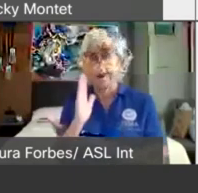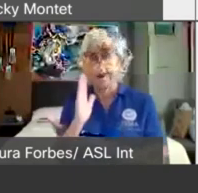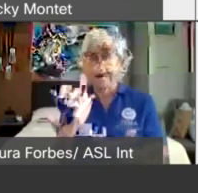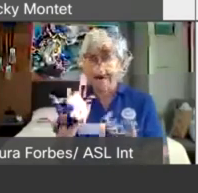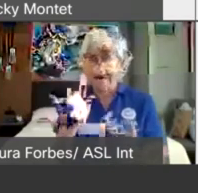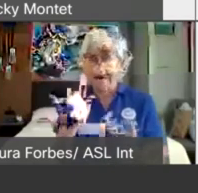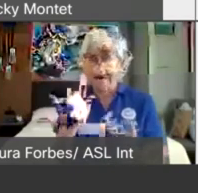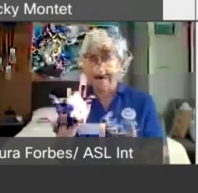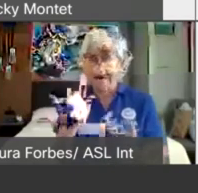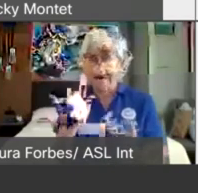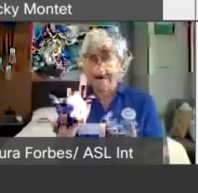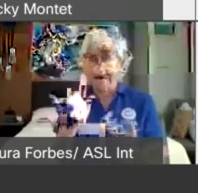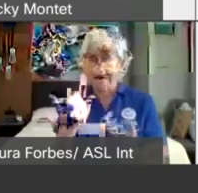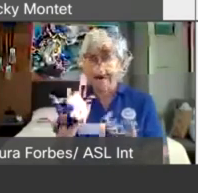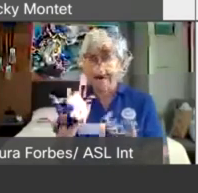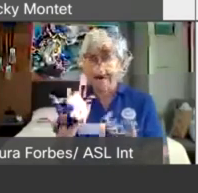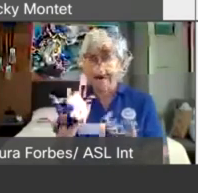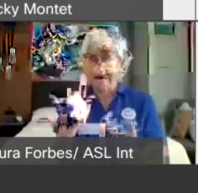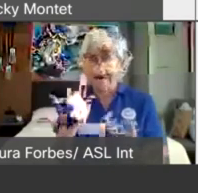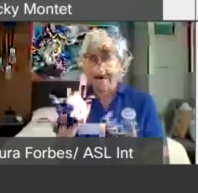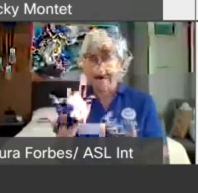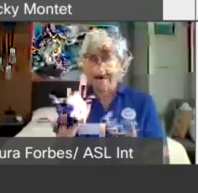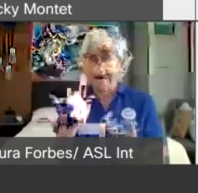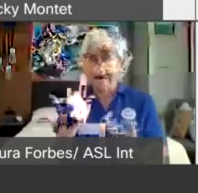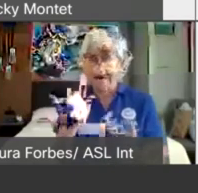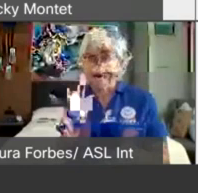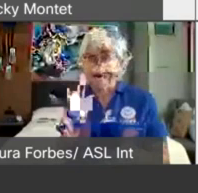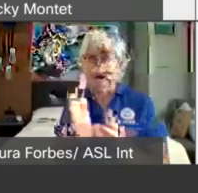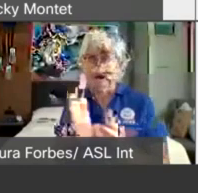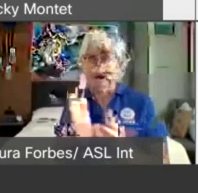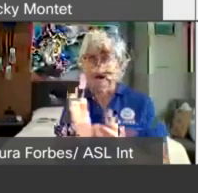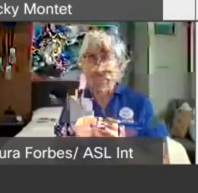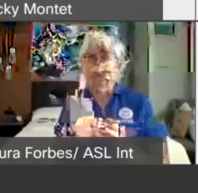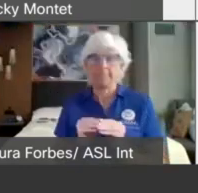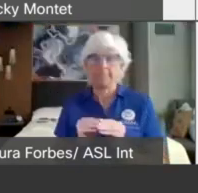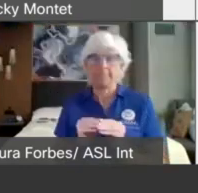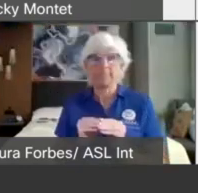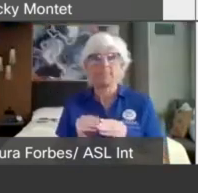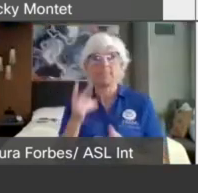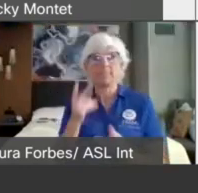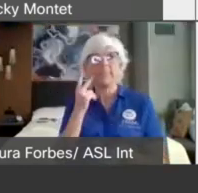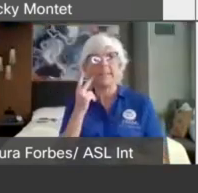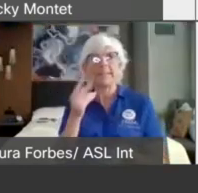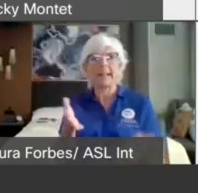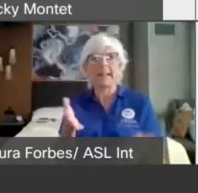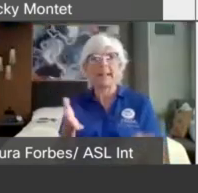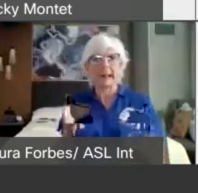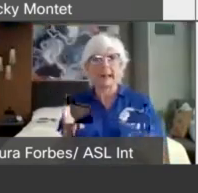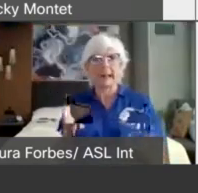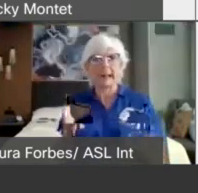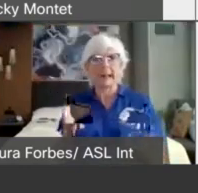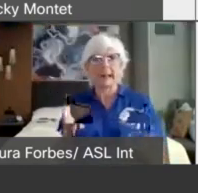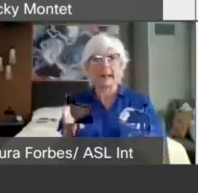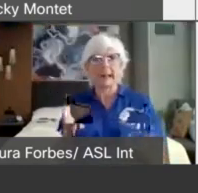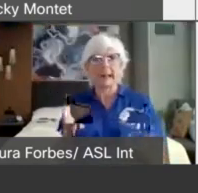before we continue, before we complete our meeting. Let's see, the next question, can I